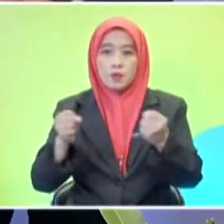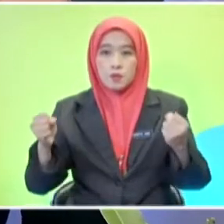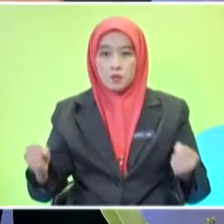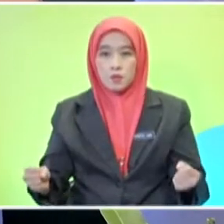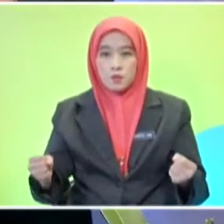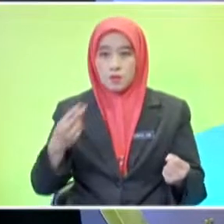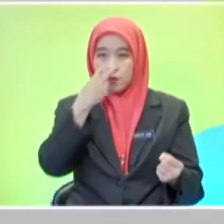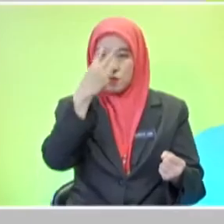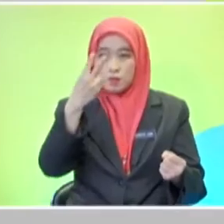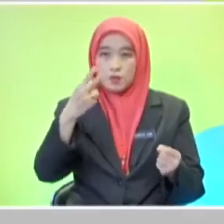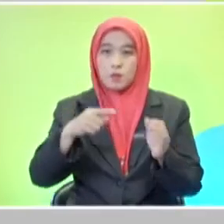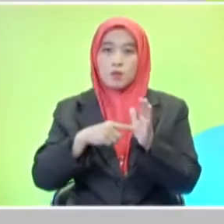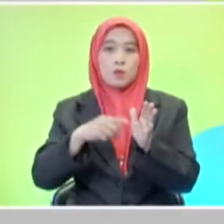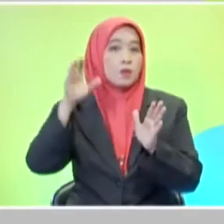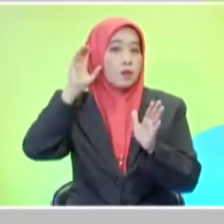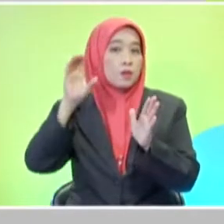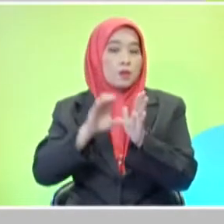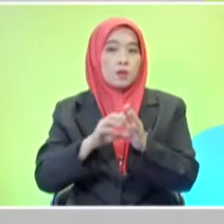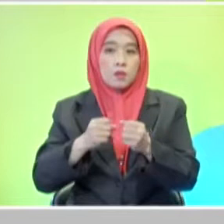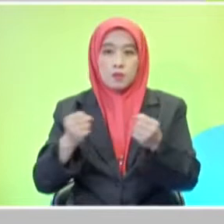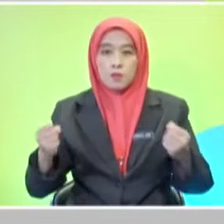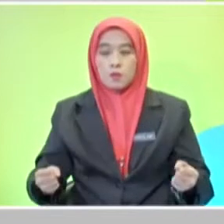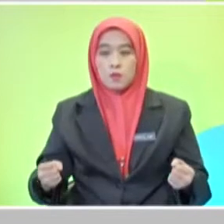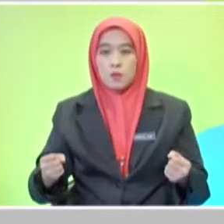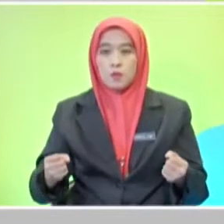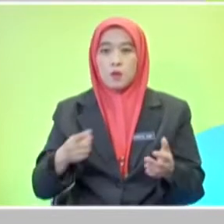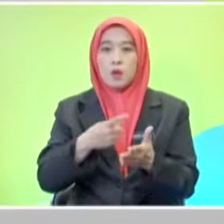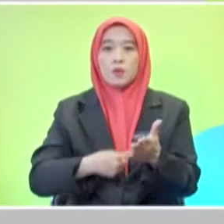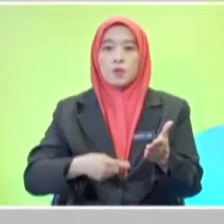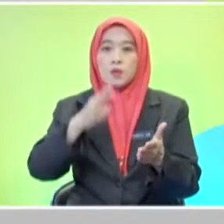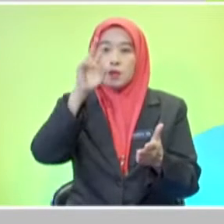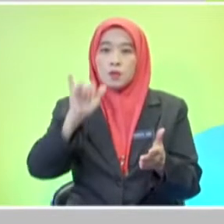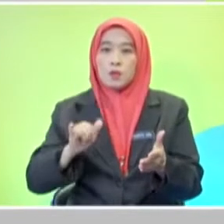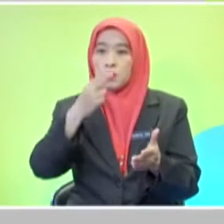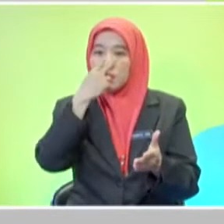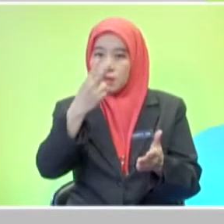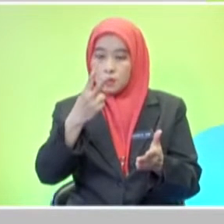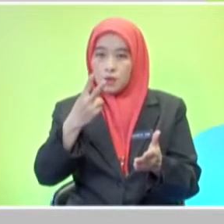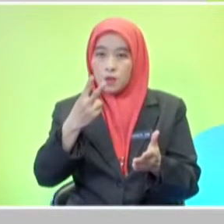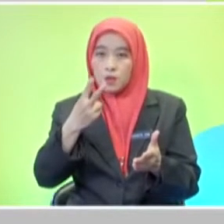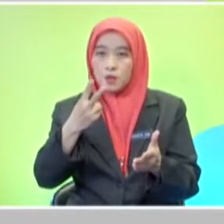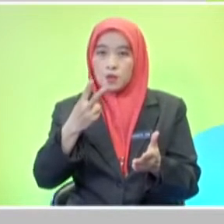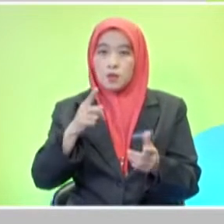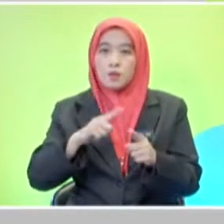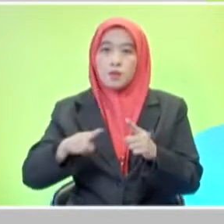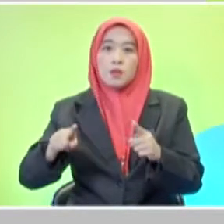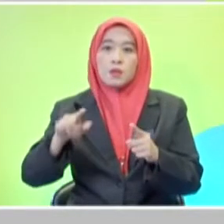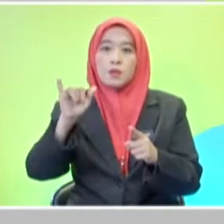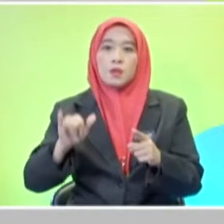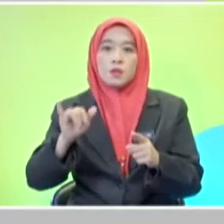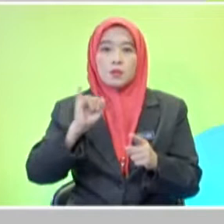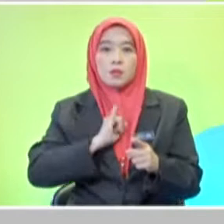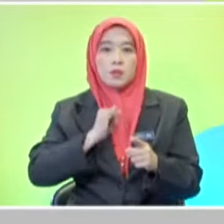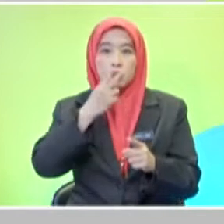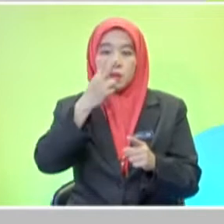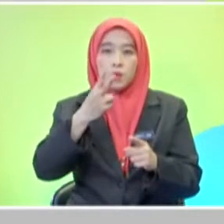picture. Okay, this picture shows, what do you see? What do you see? The first thing I saw is a fruit. You see a